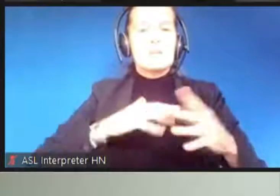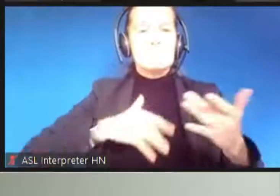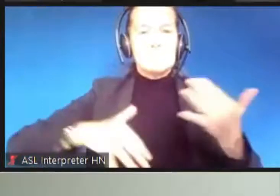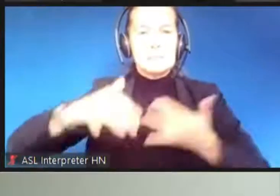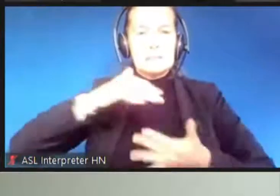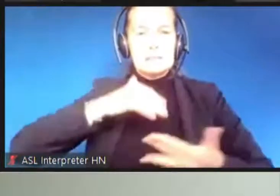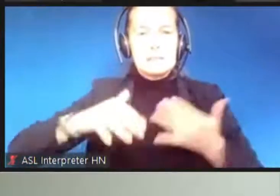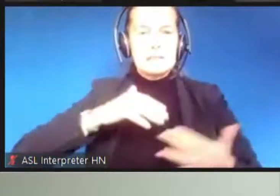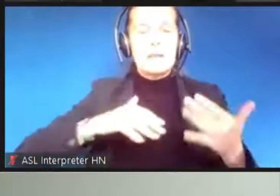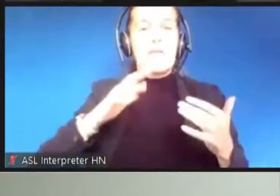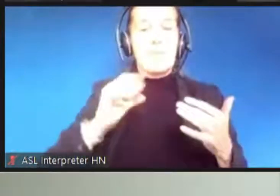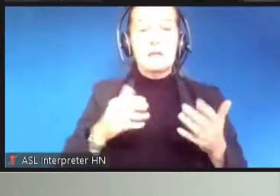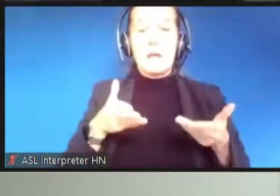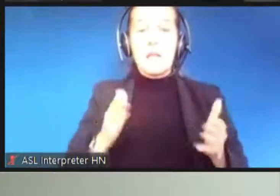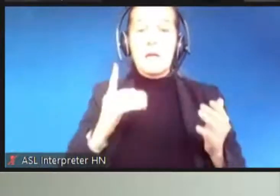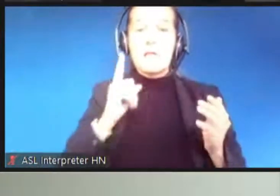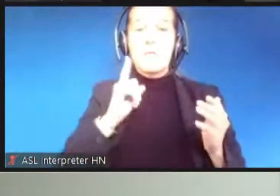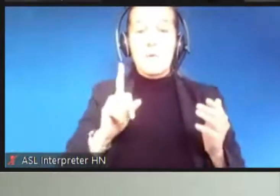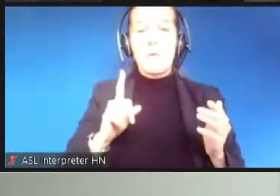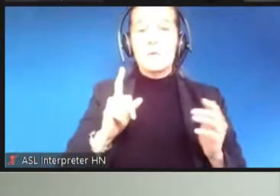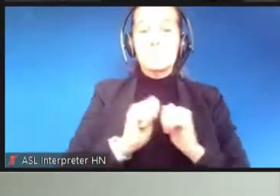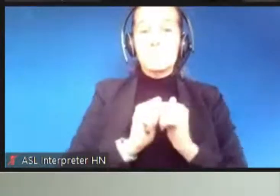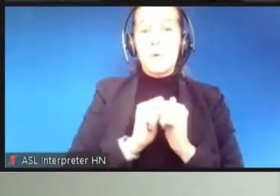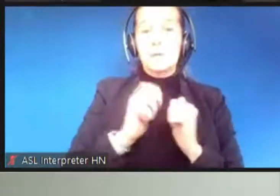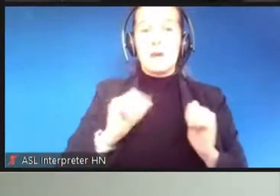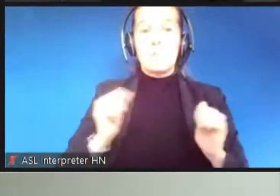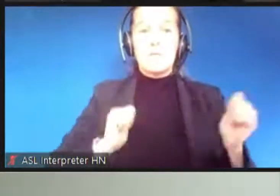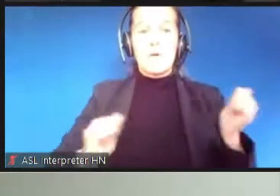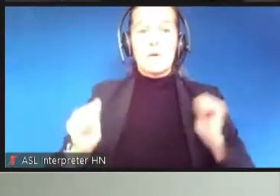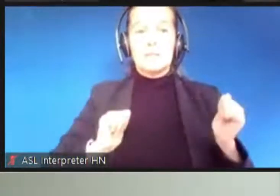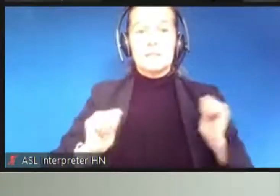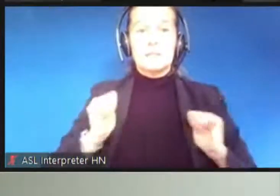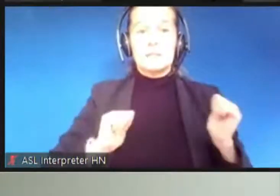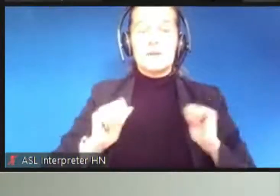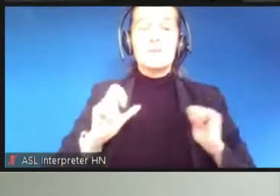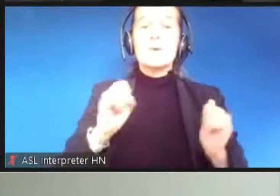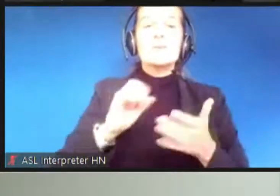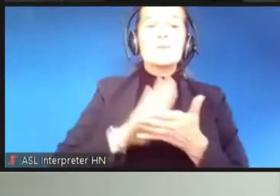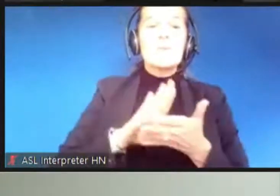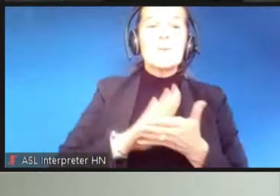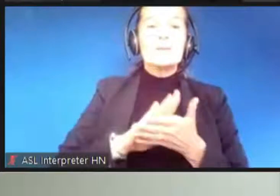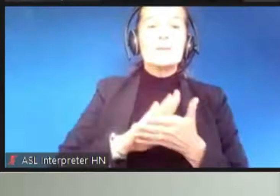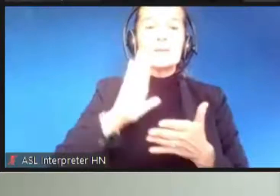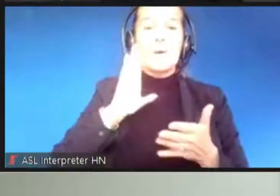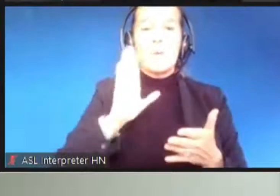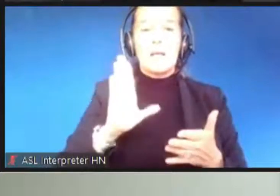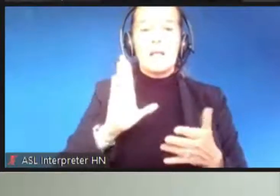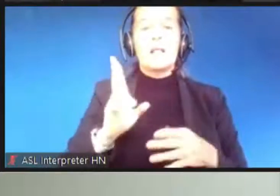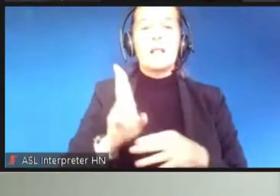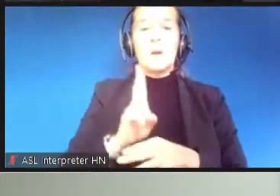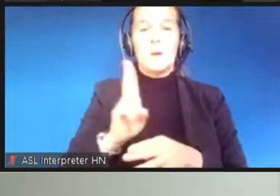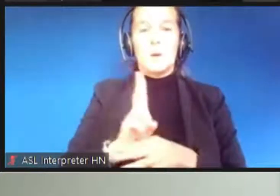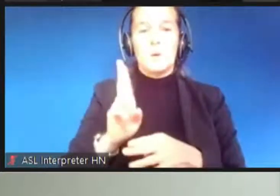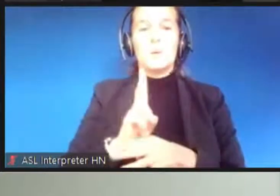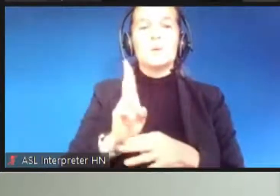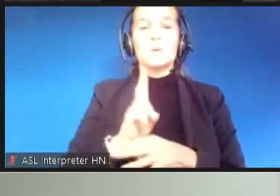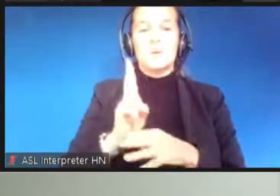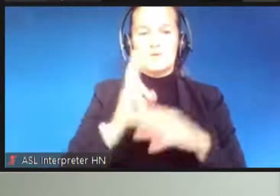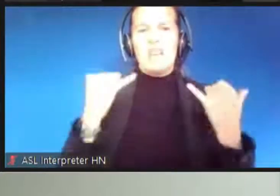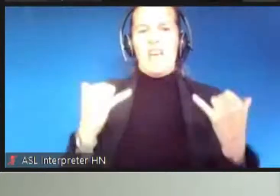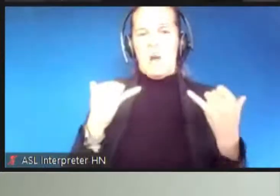and performances, and the schools will be using this, at least at this point, as a guide to their